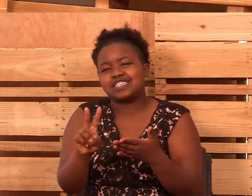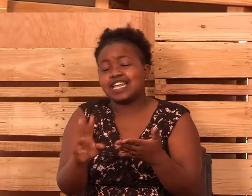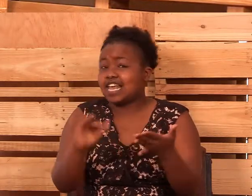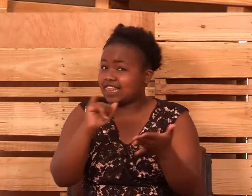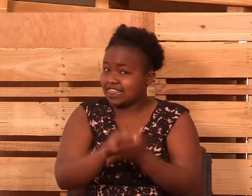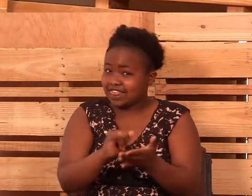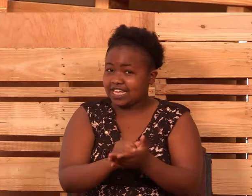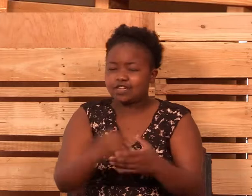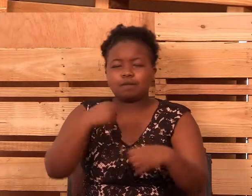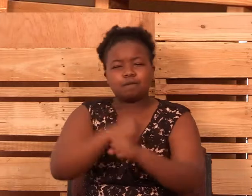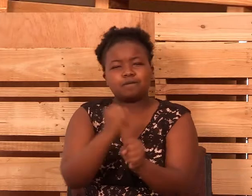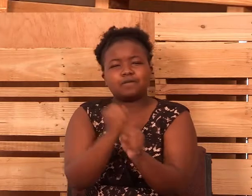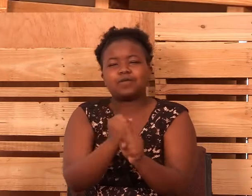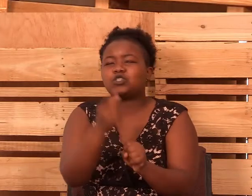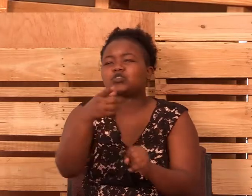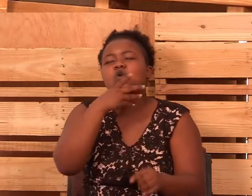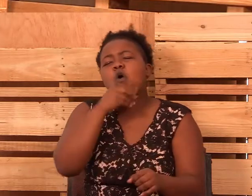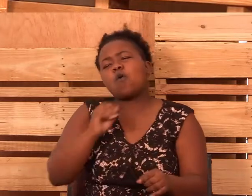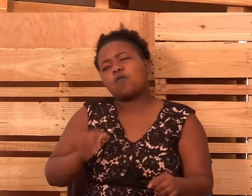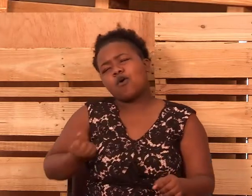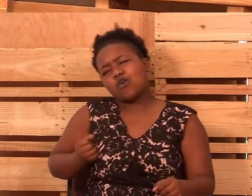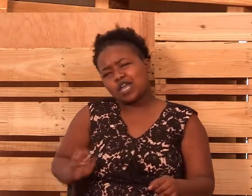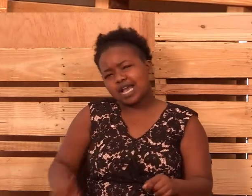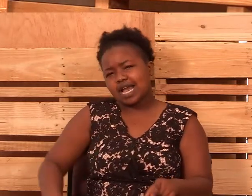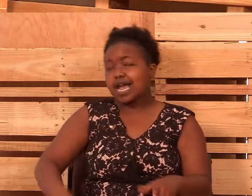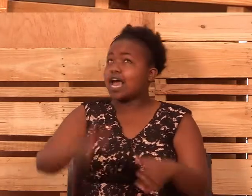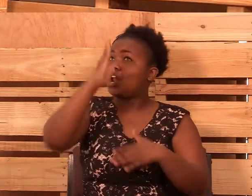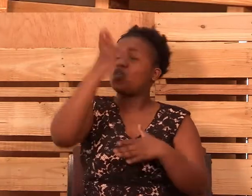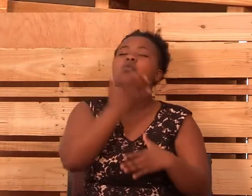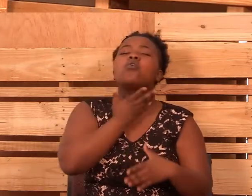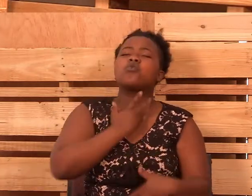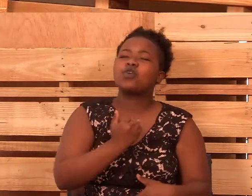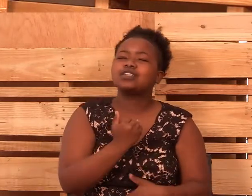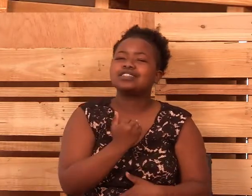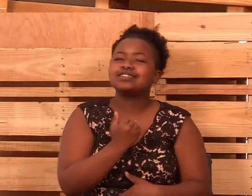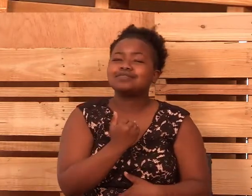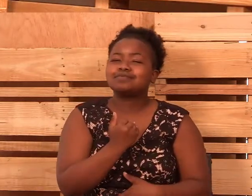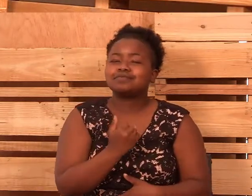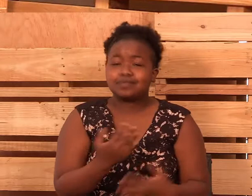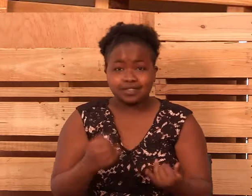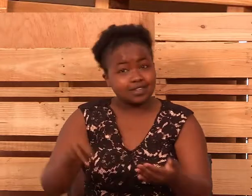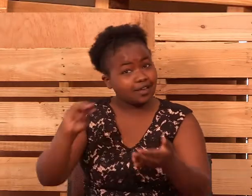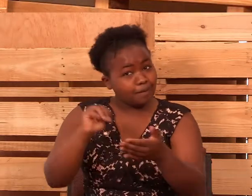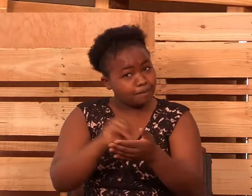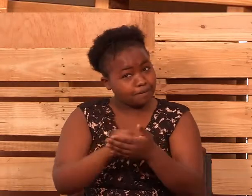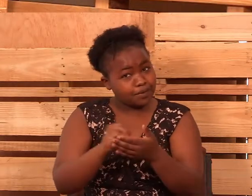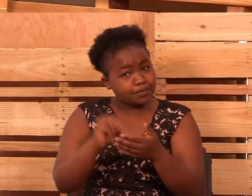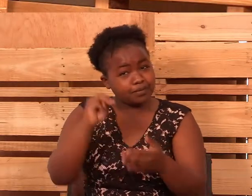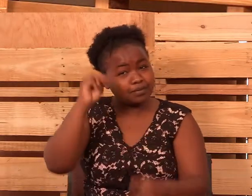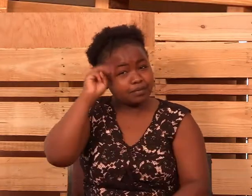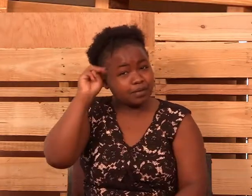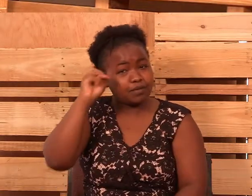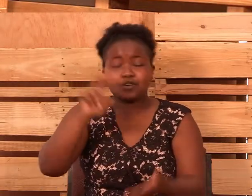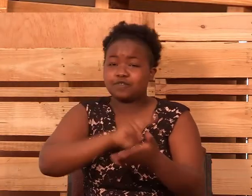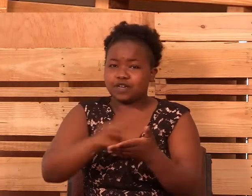be the kind of boys and girls God wants us to be. Now, you have the memory verse. Are